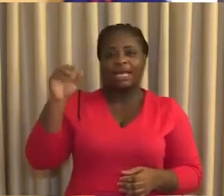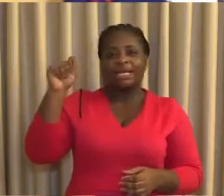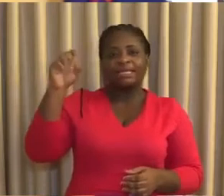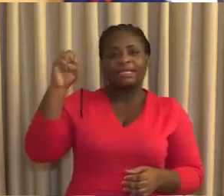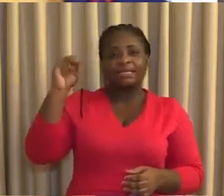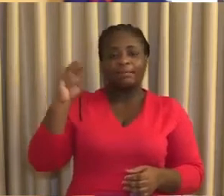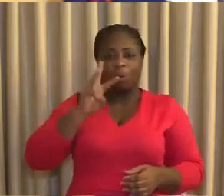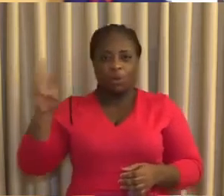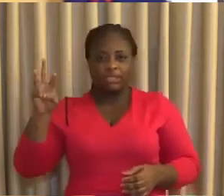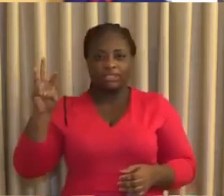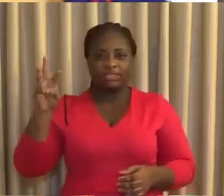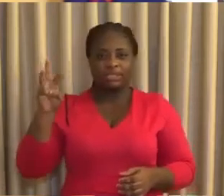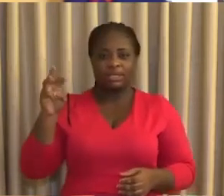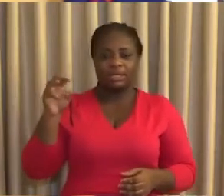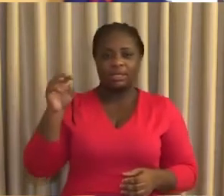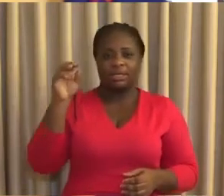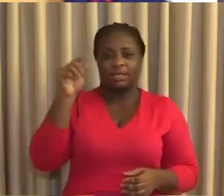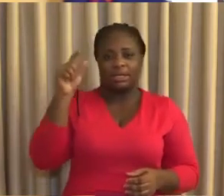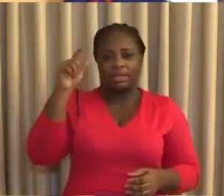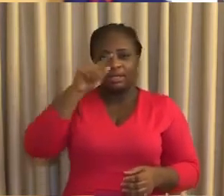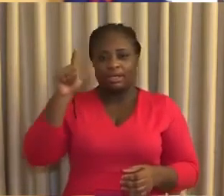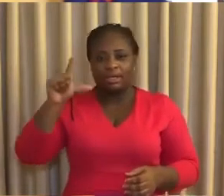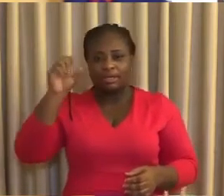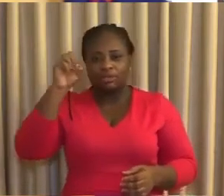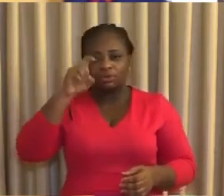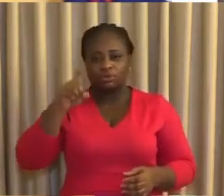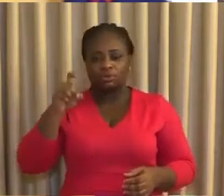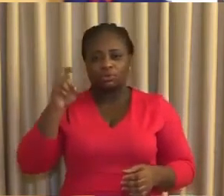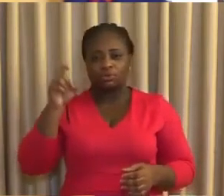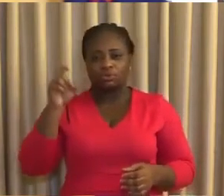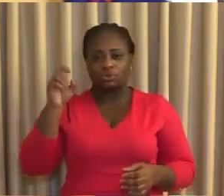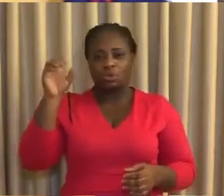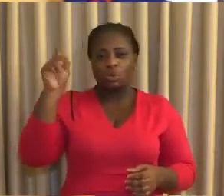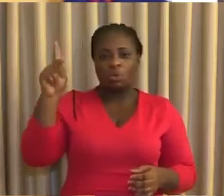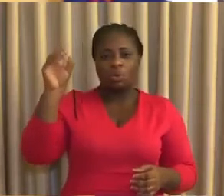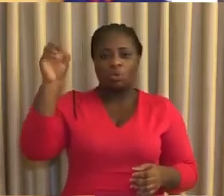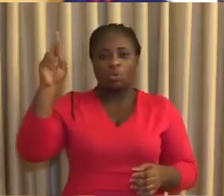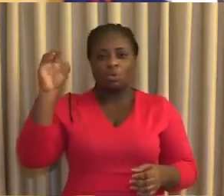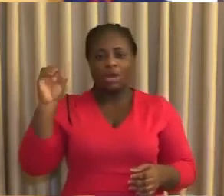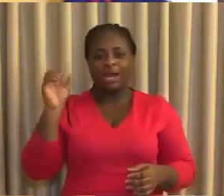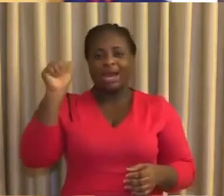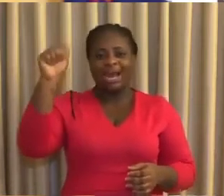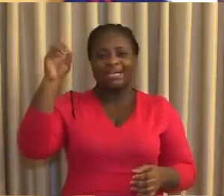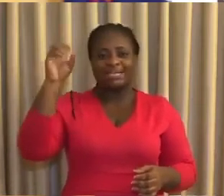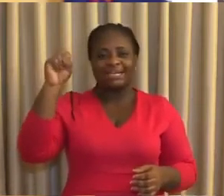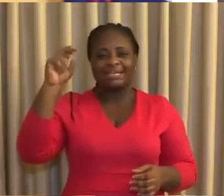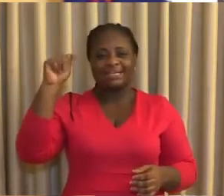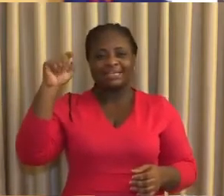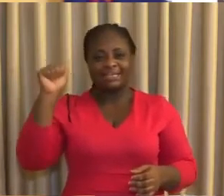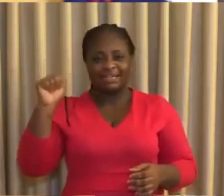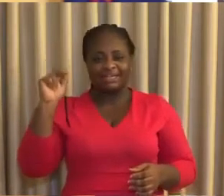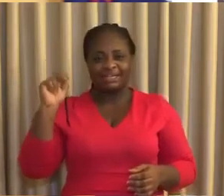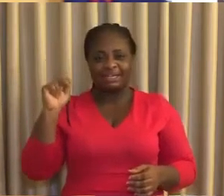Lejokuku Municipality, Crowell Municipality, Adenta Municipality, Ashiamai